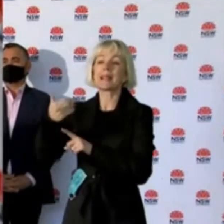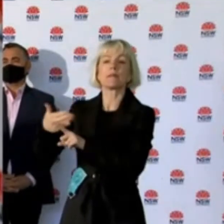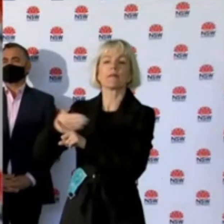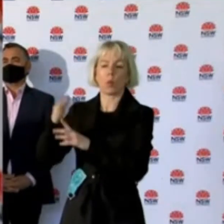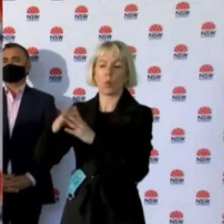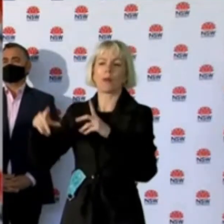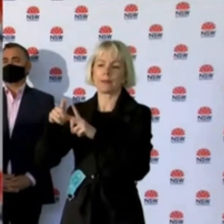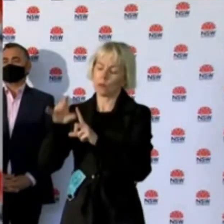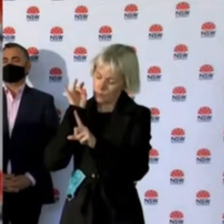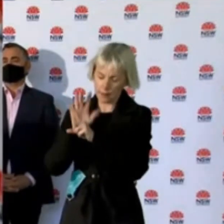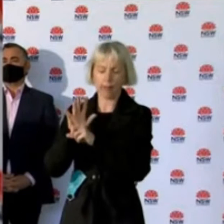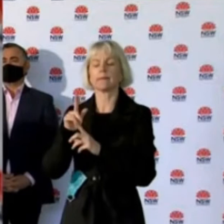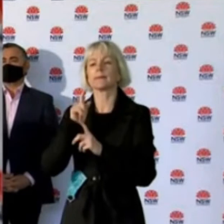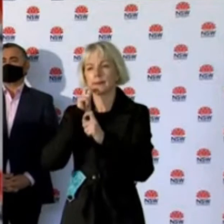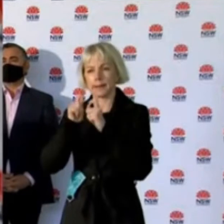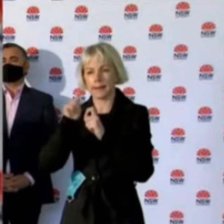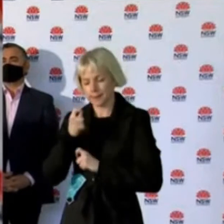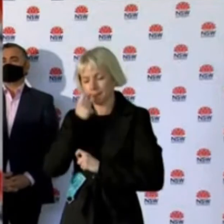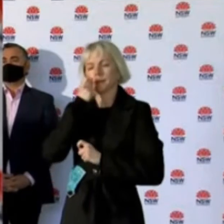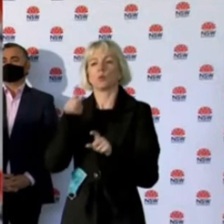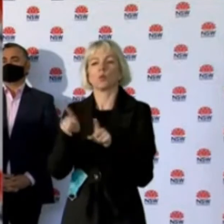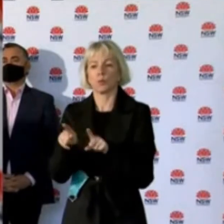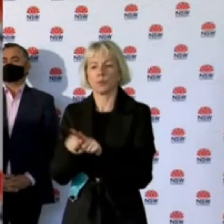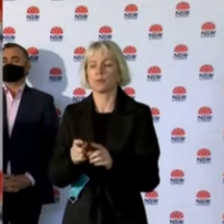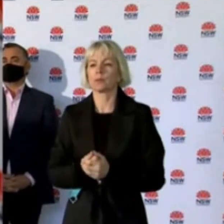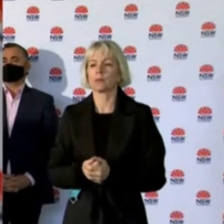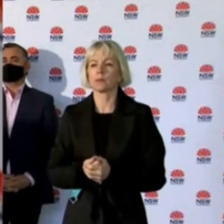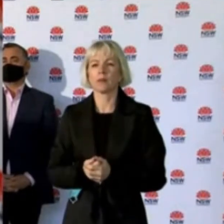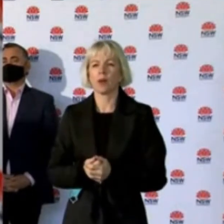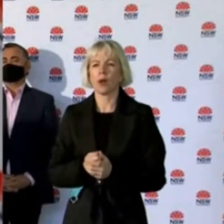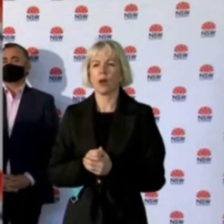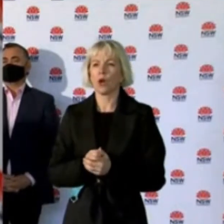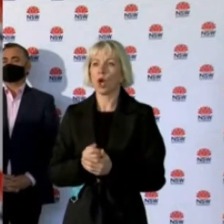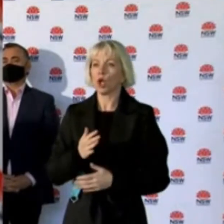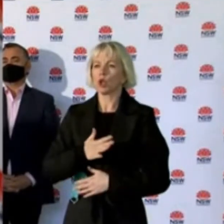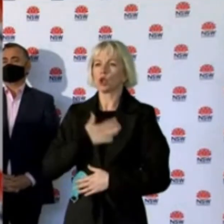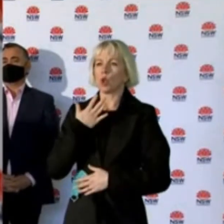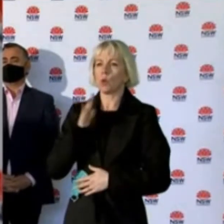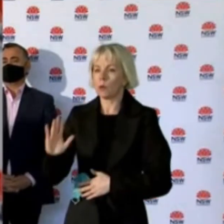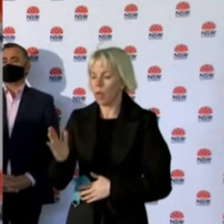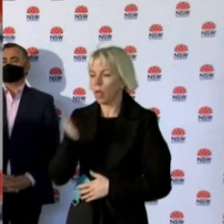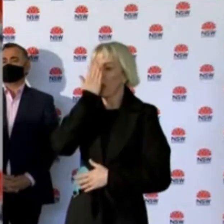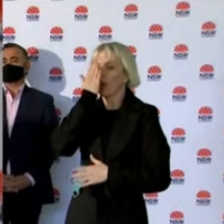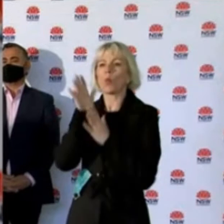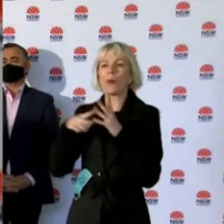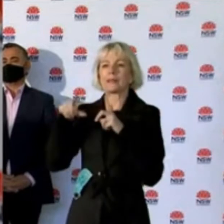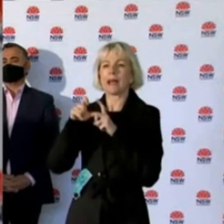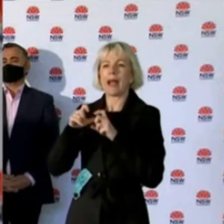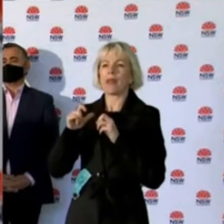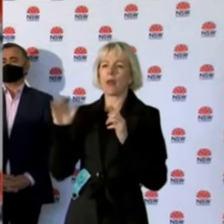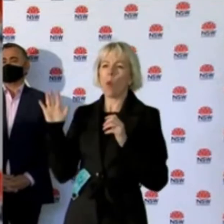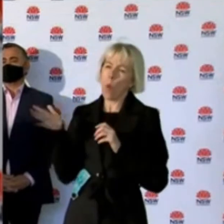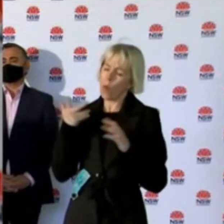so it's staggered and we don't have the congestion on the roads or also around our clinics. And we're just making sure that we're taking a